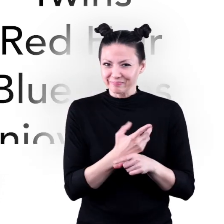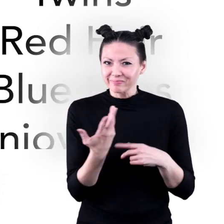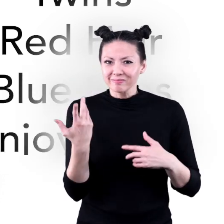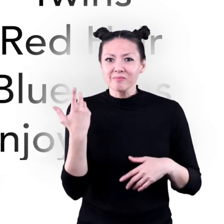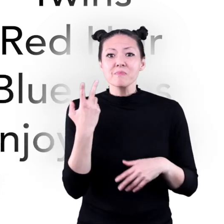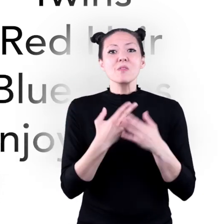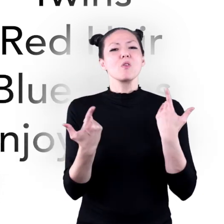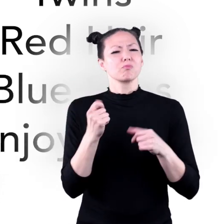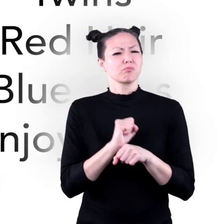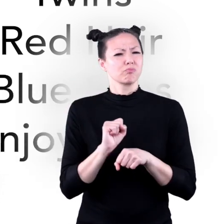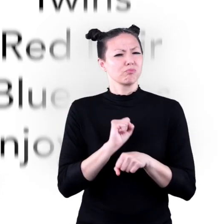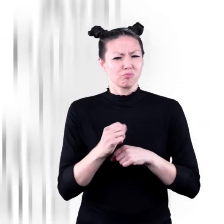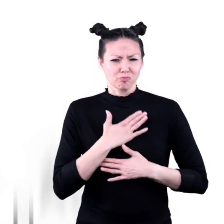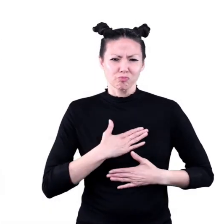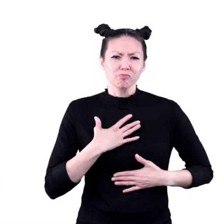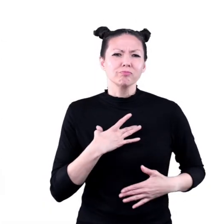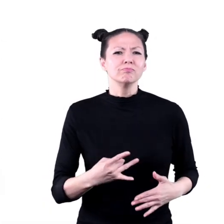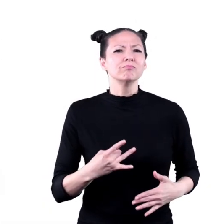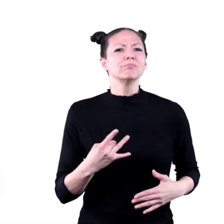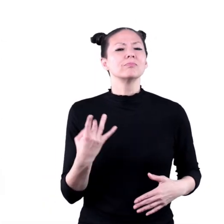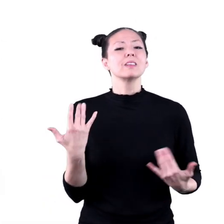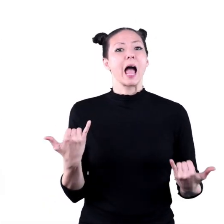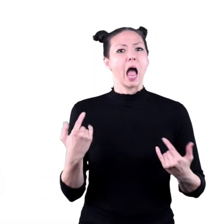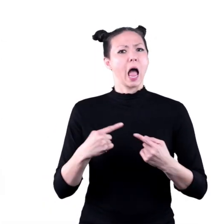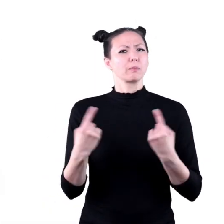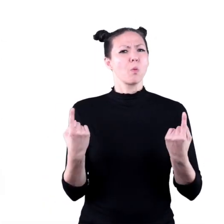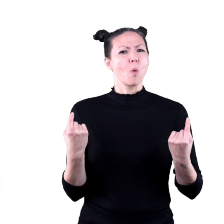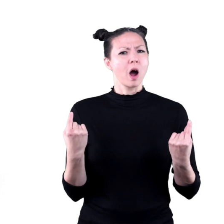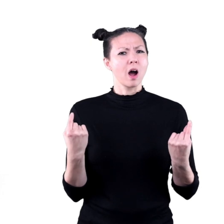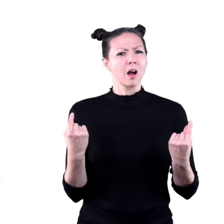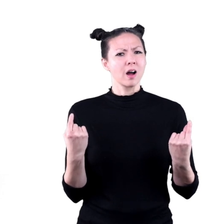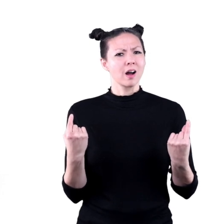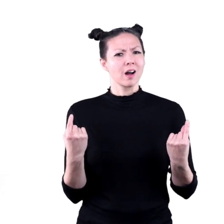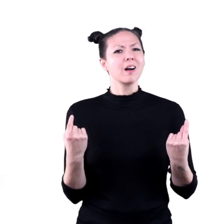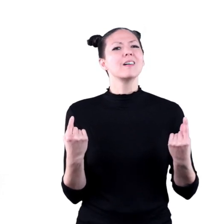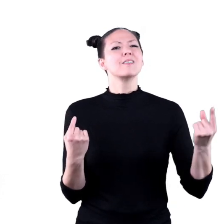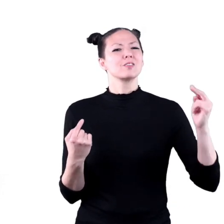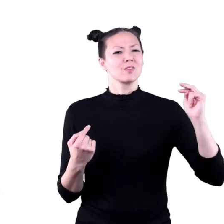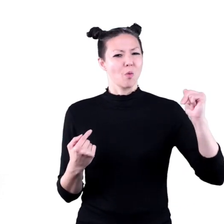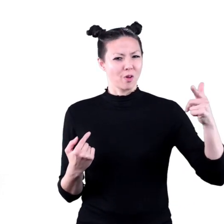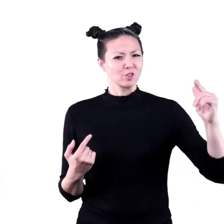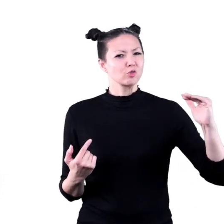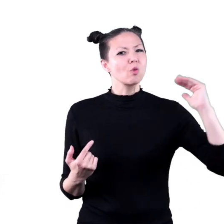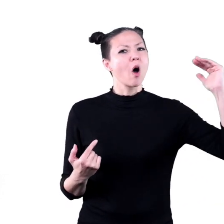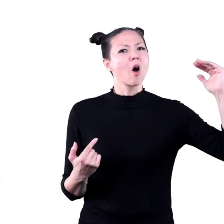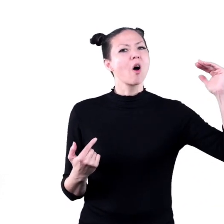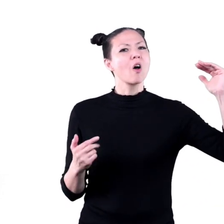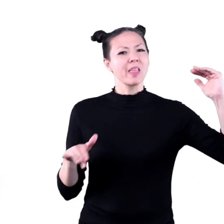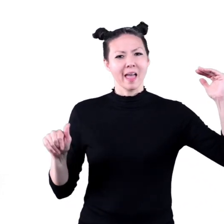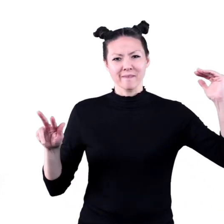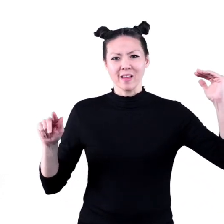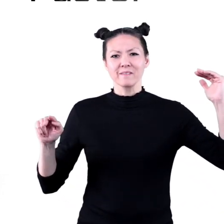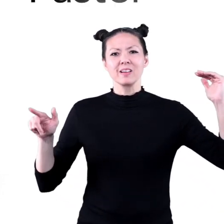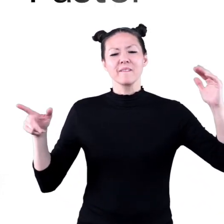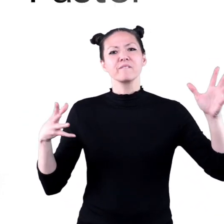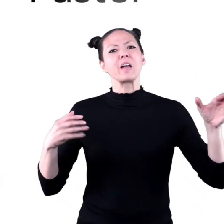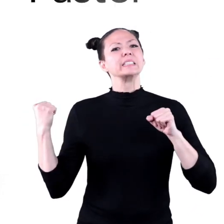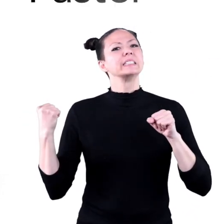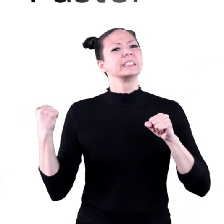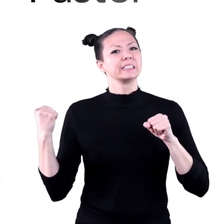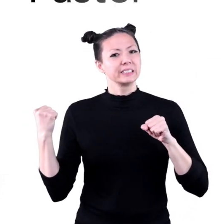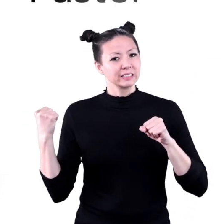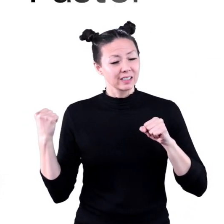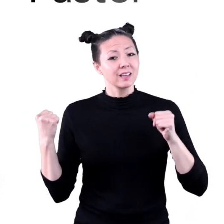and they both enjoyed working. Now, let's contrast. Noah is taller than Ava, but Ava is